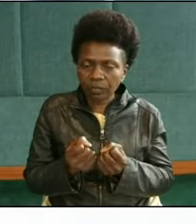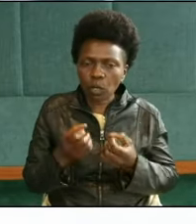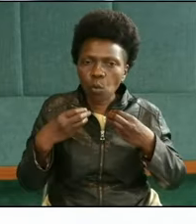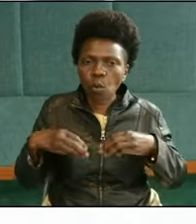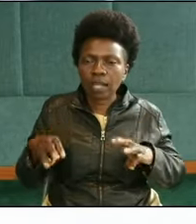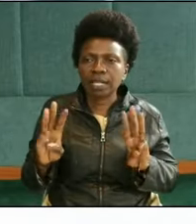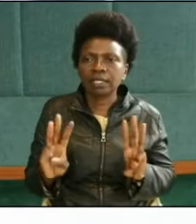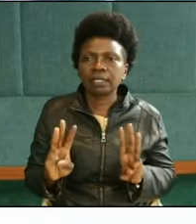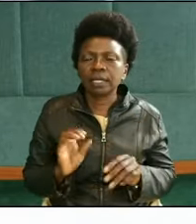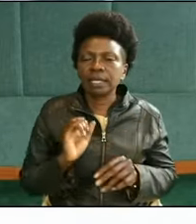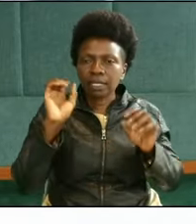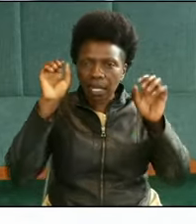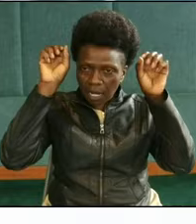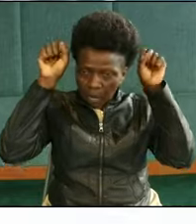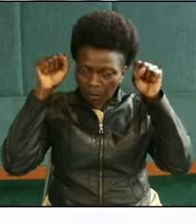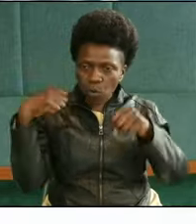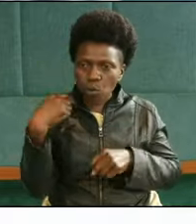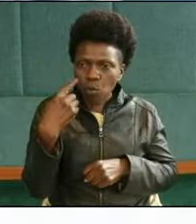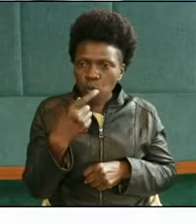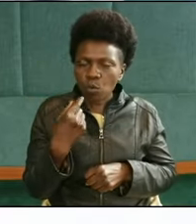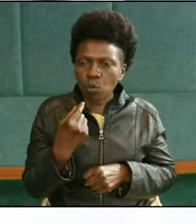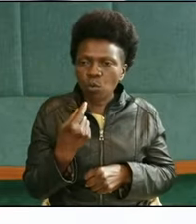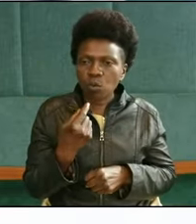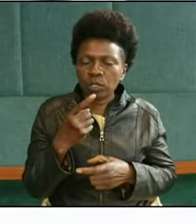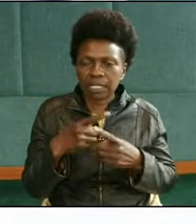Worthy is the Lamb who was slain.